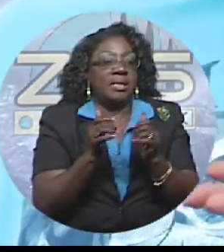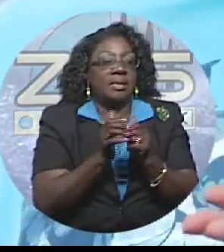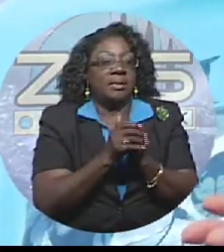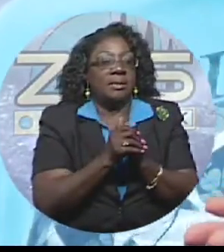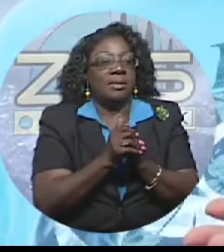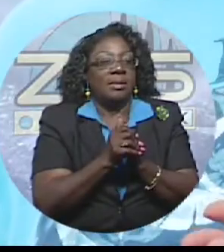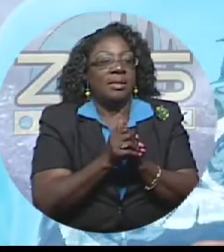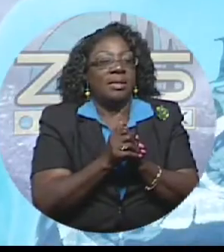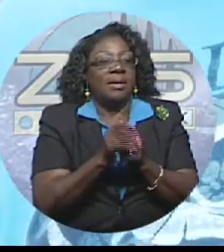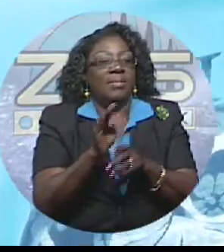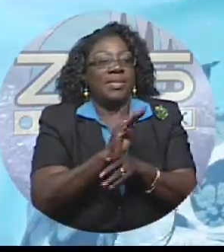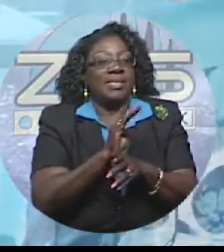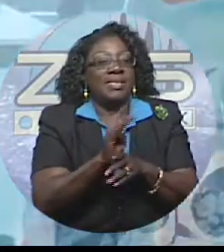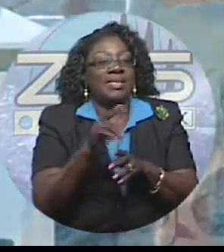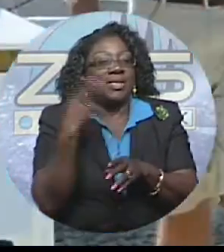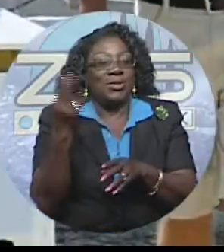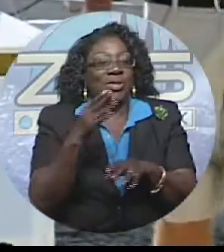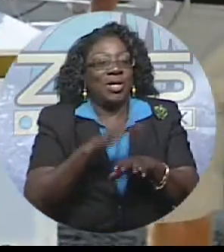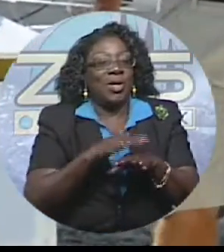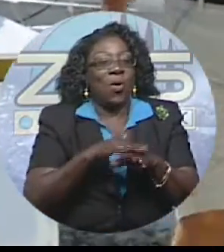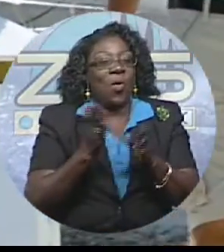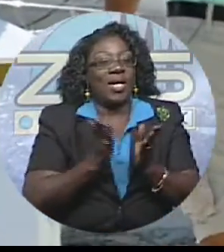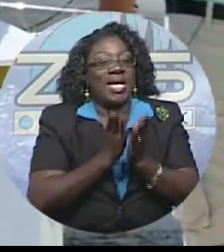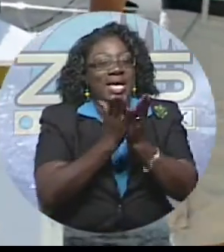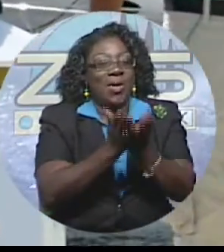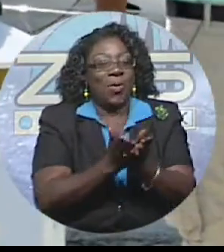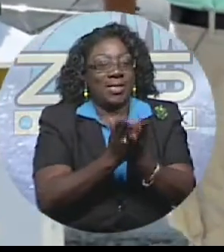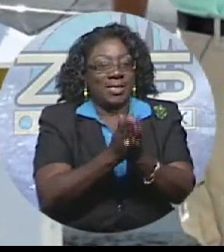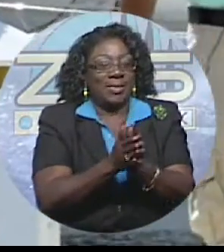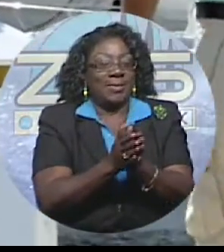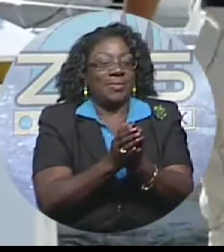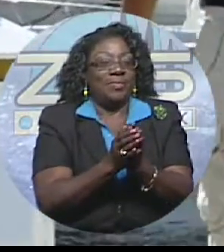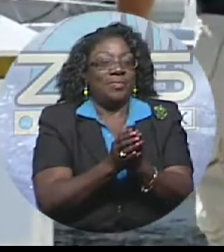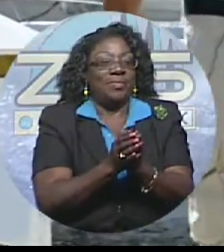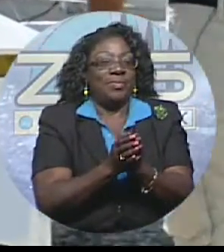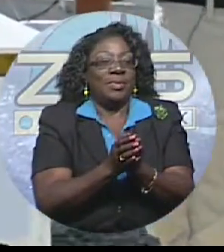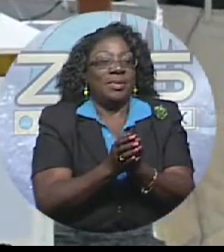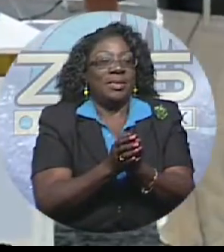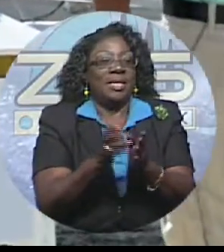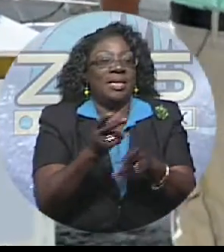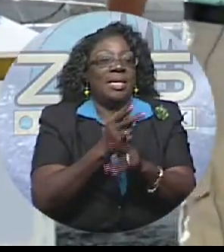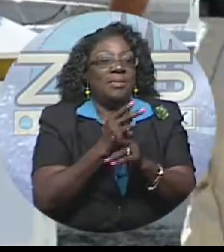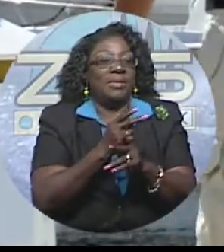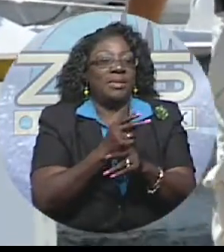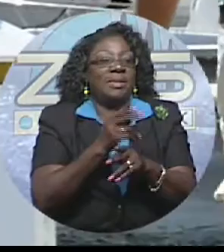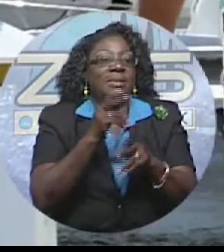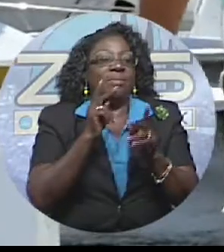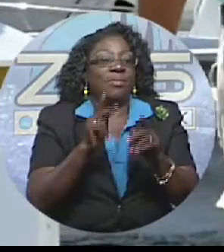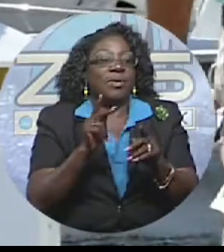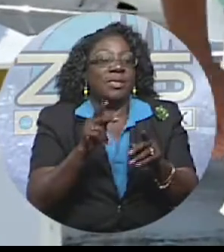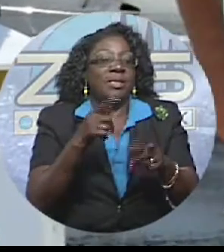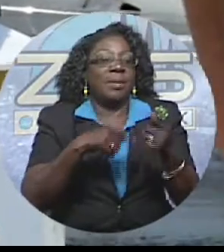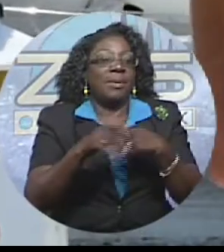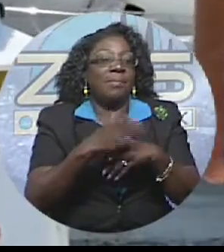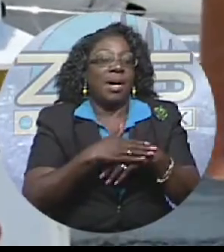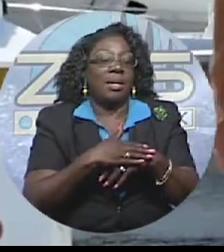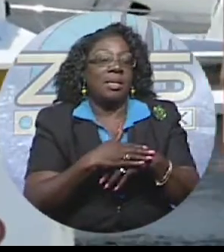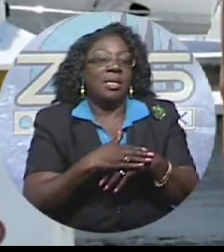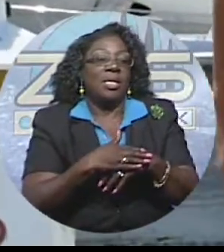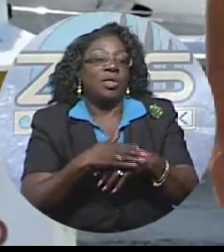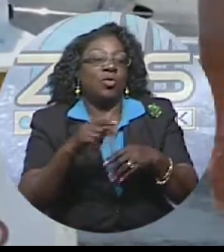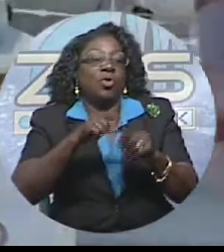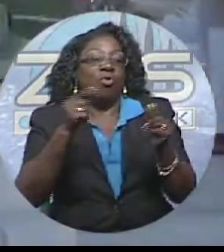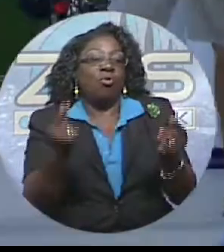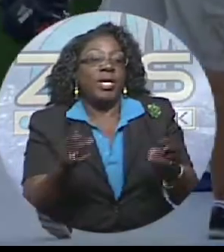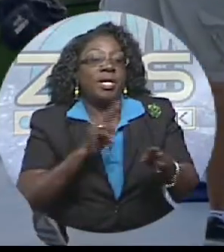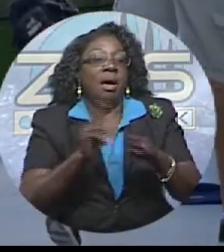usual. On a yacht. Perfect. So. It's that level of assurance that keeps customers coming back to the 68th slip Great Harbor Quay